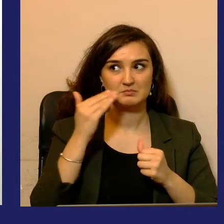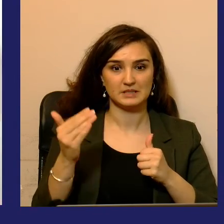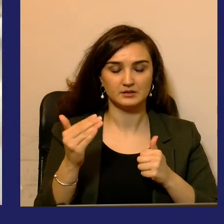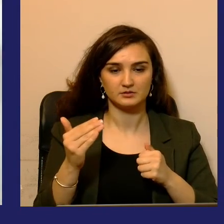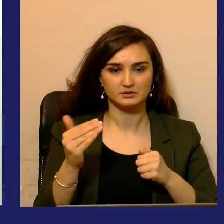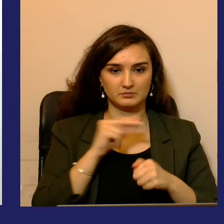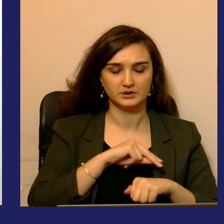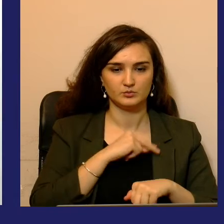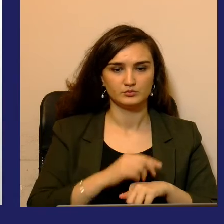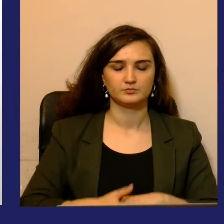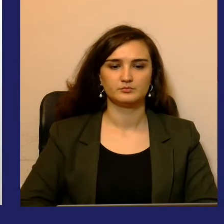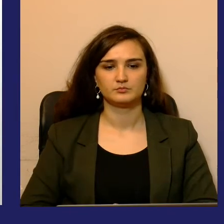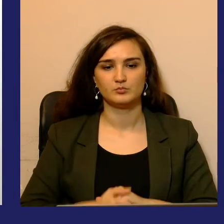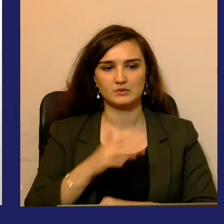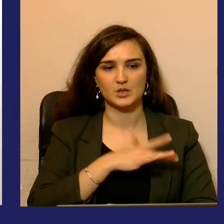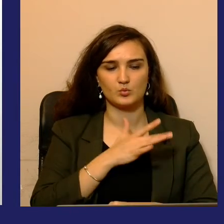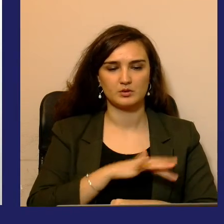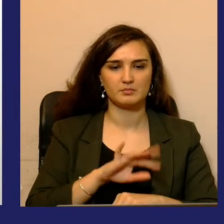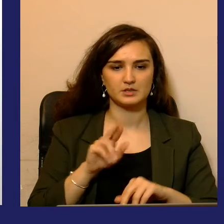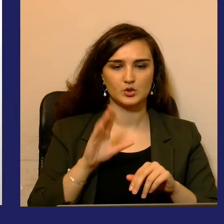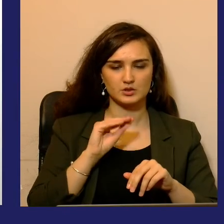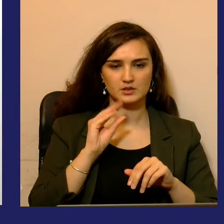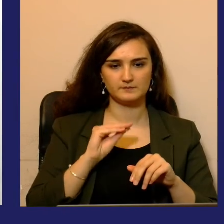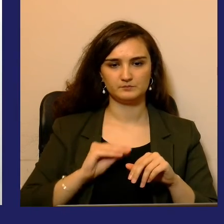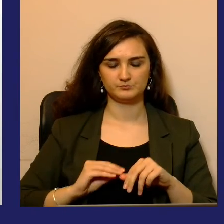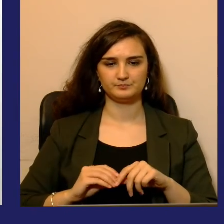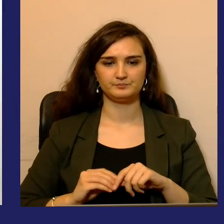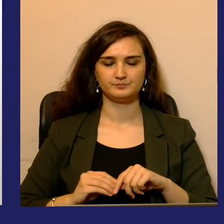all except their own political